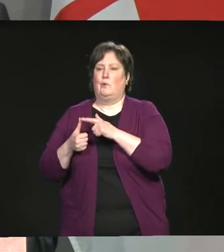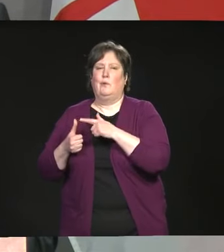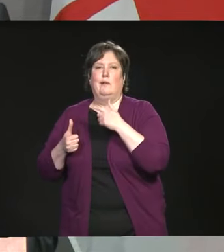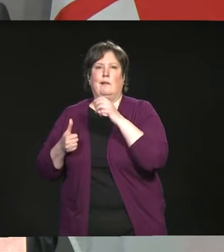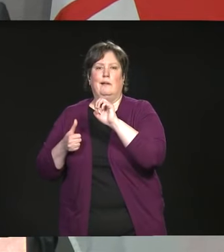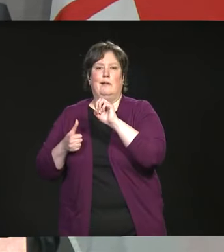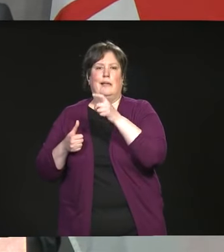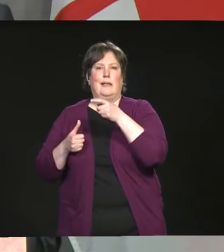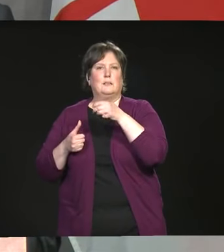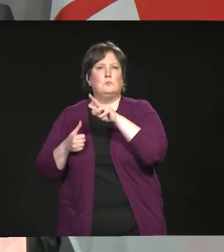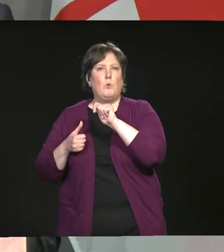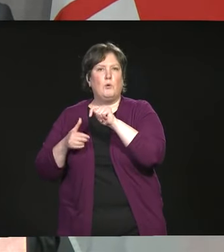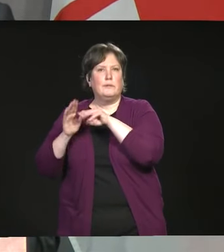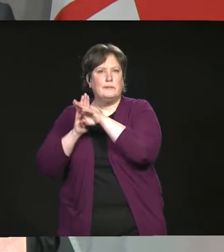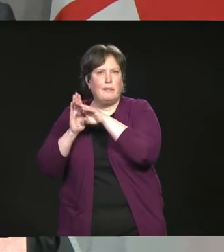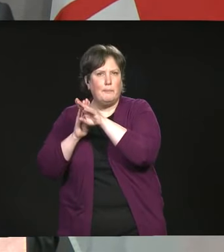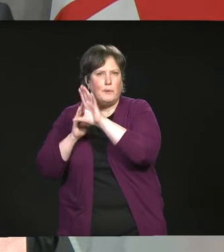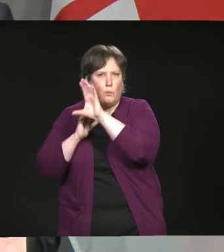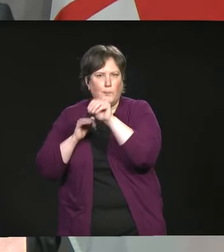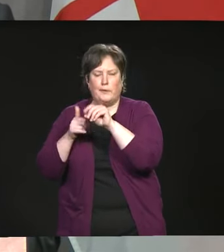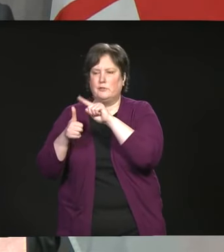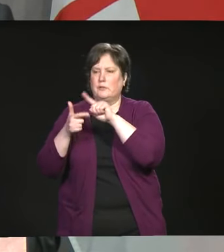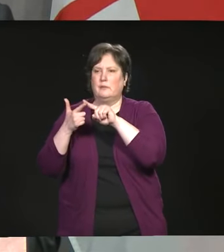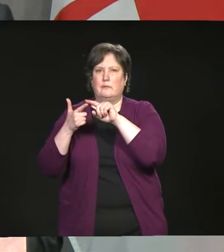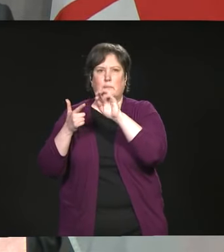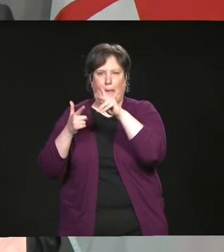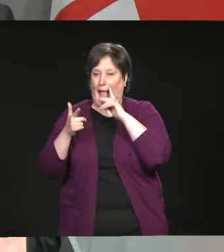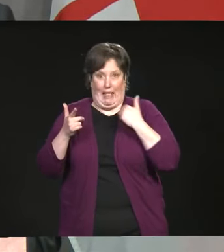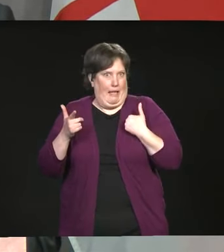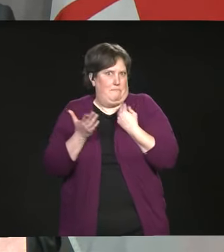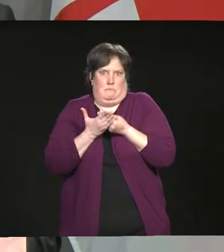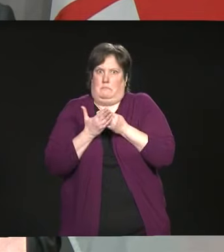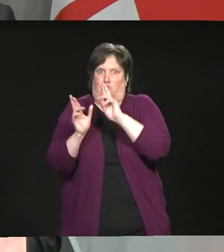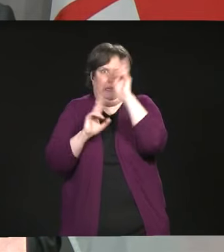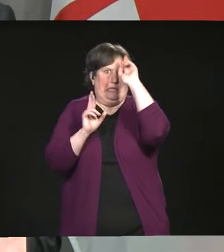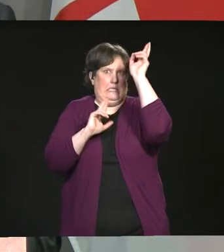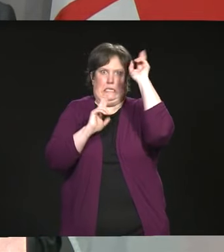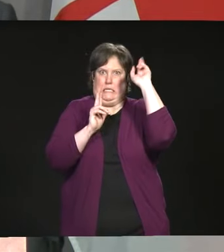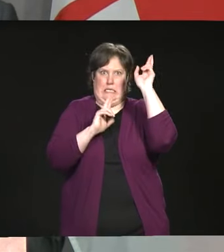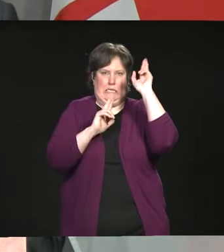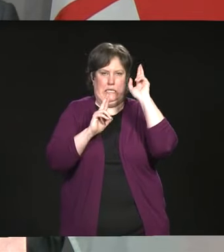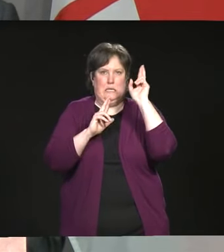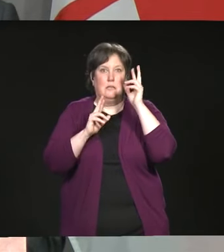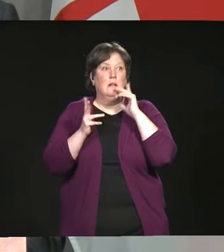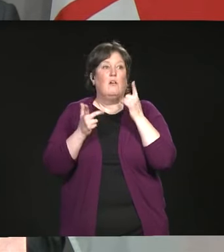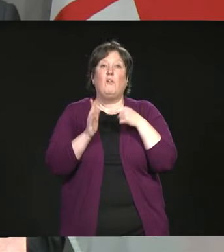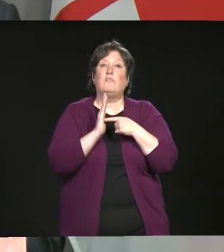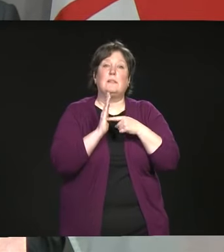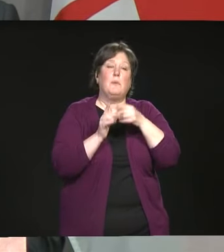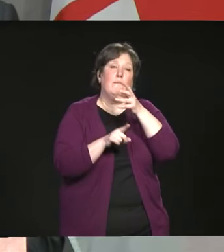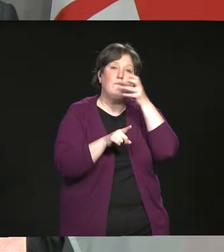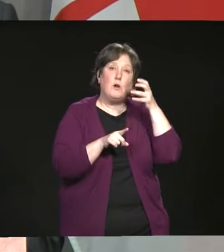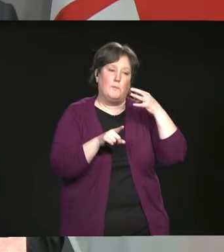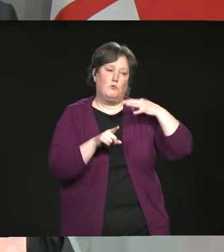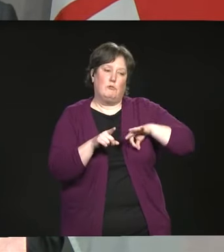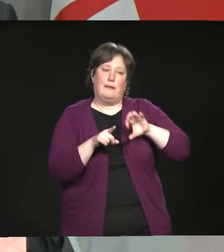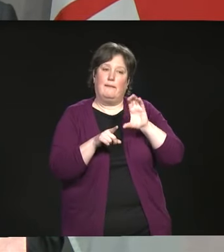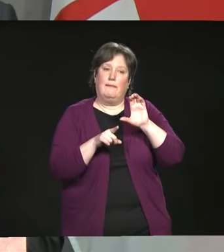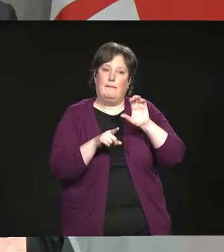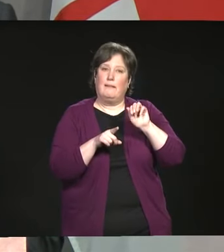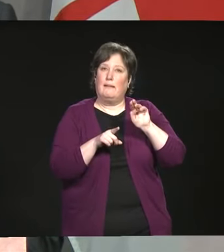have the ability to deliver. That goes as well for Farm Credit Canada. So the bill, as